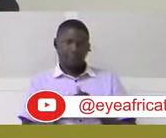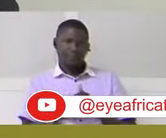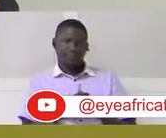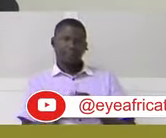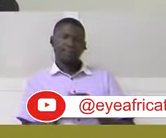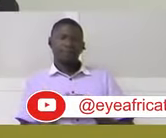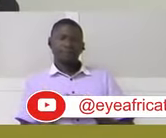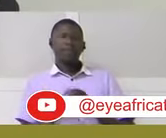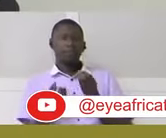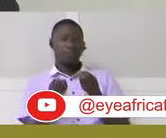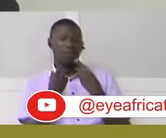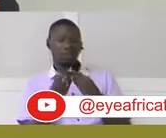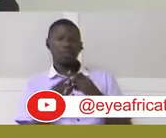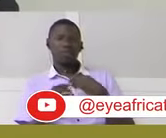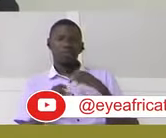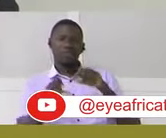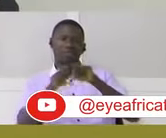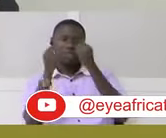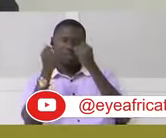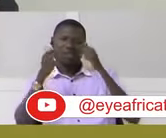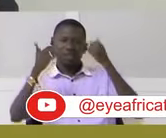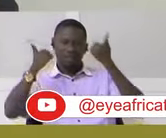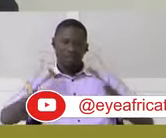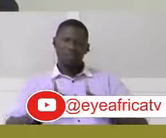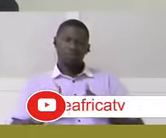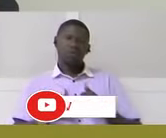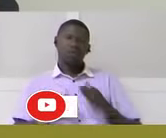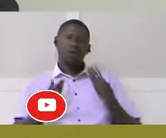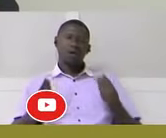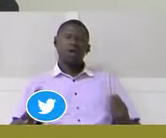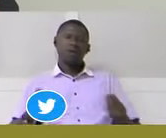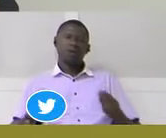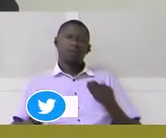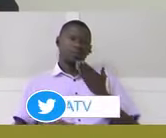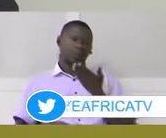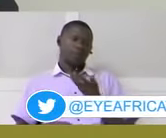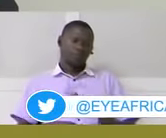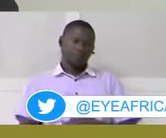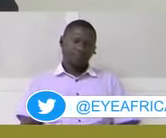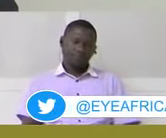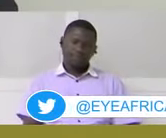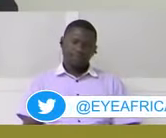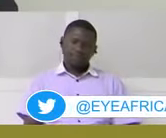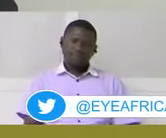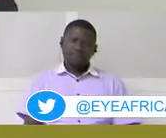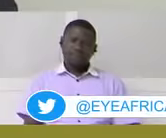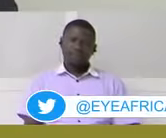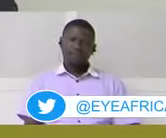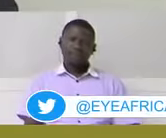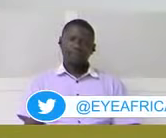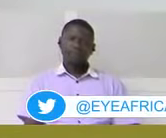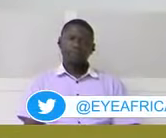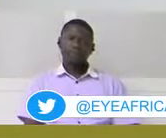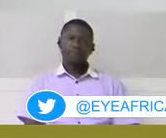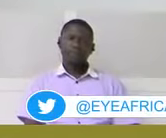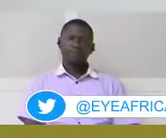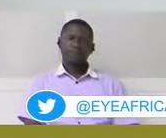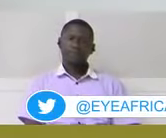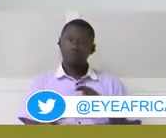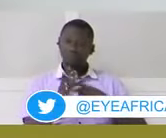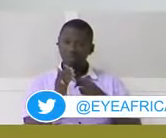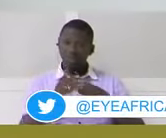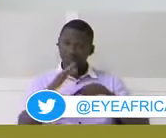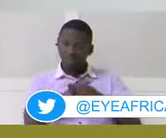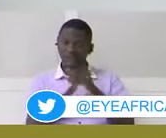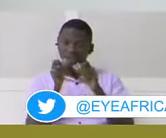bitiko kono. Tell us the damage that it caused. Afonye ay muntinyar fason ne fawo kiji. You mean inside the shop?